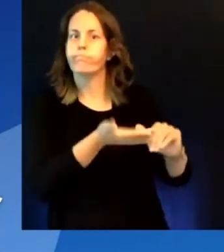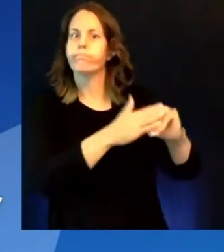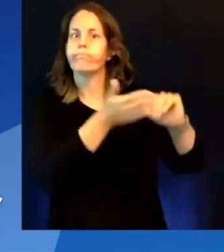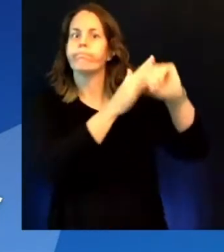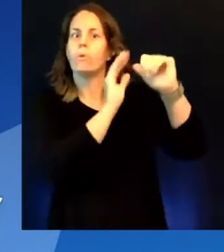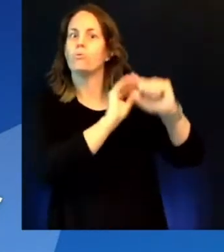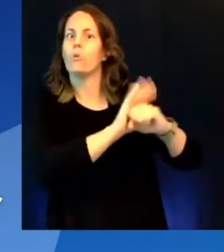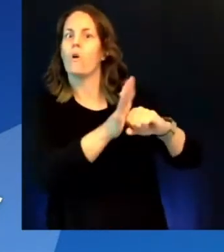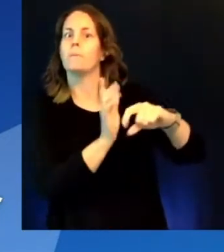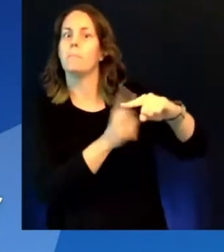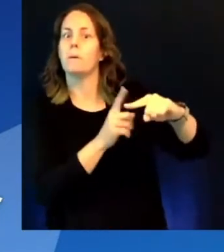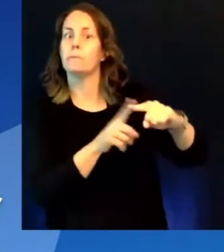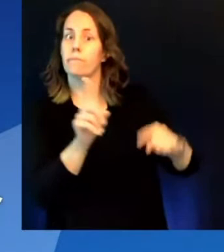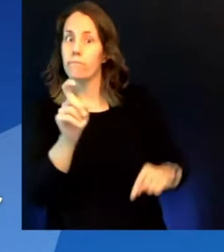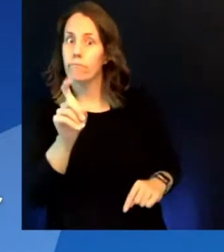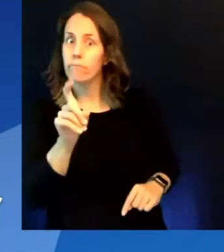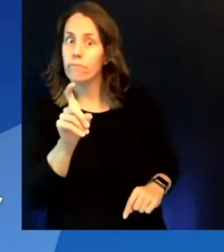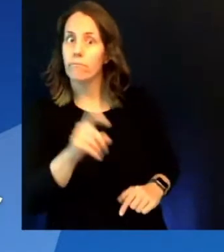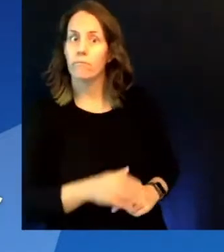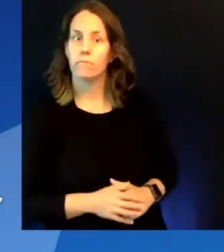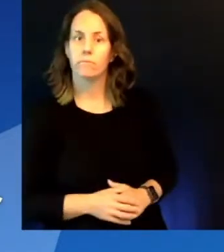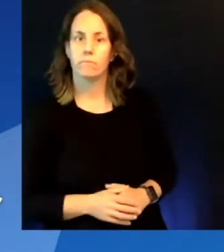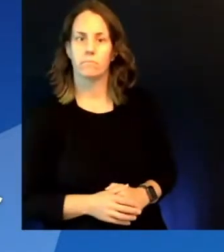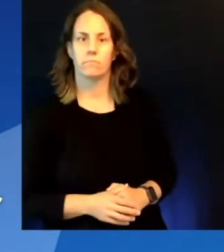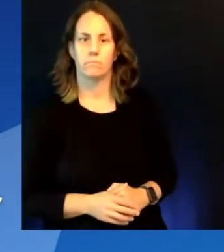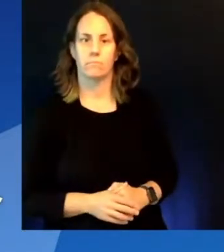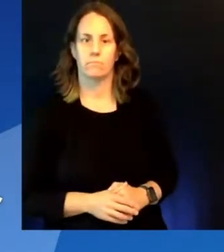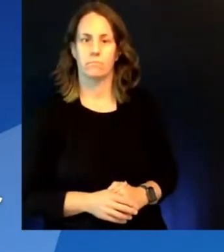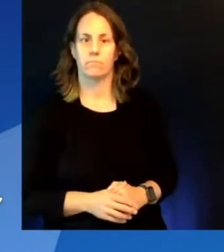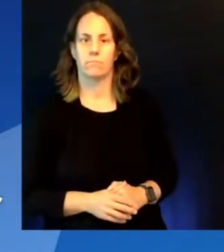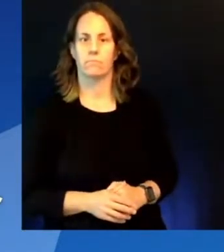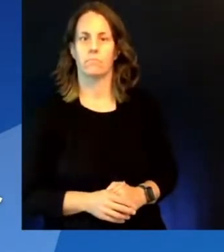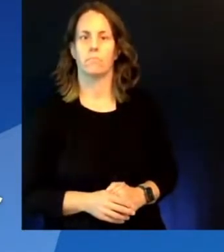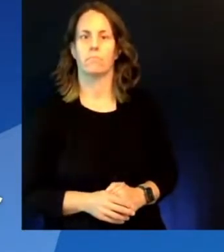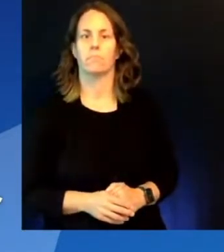people who are vaccinated already get a booster shot?